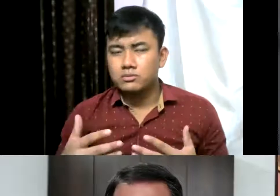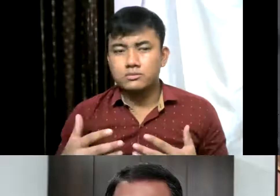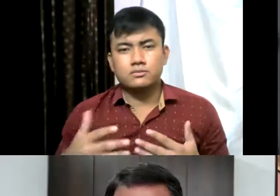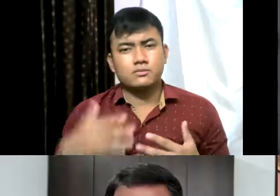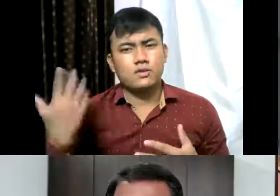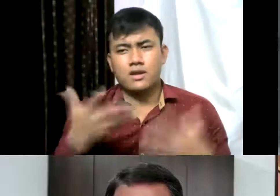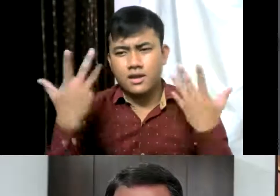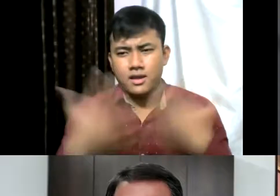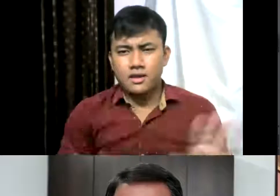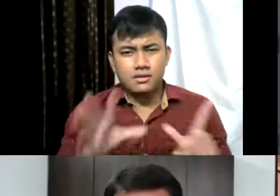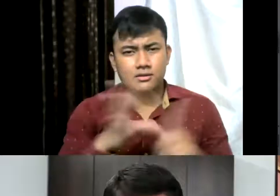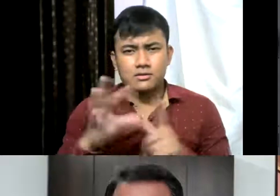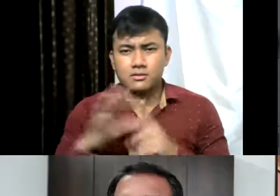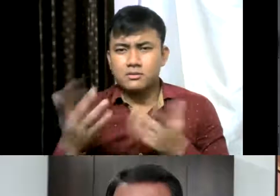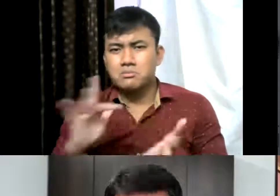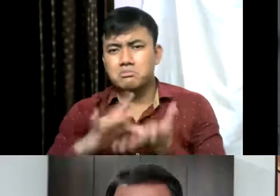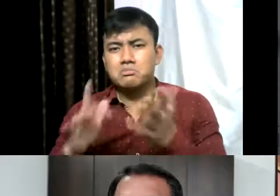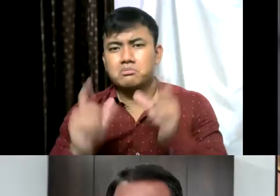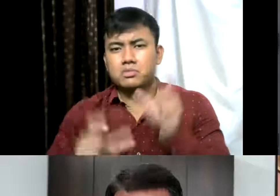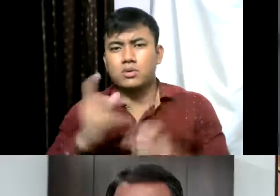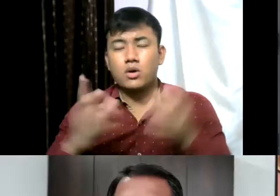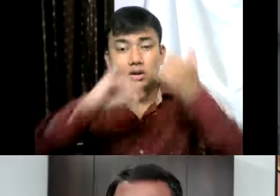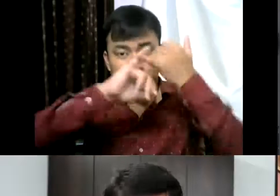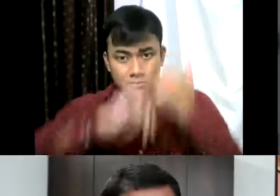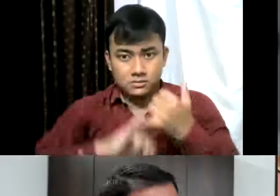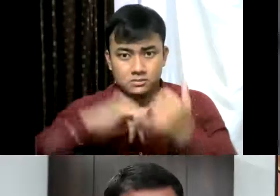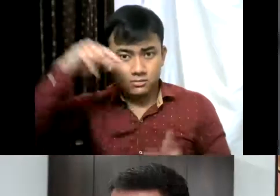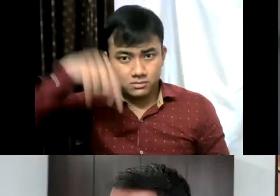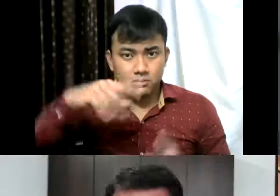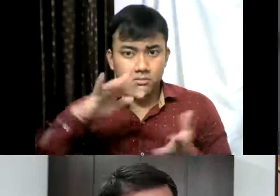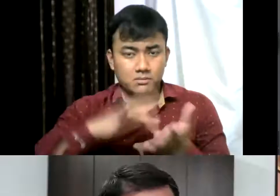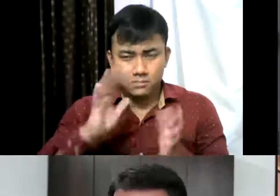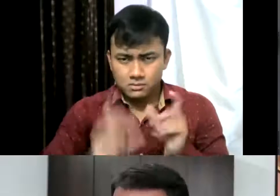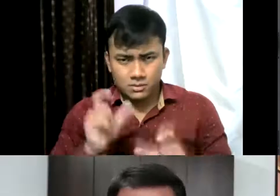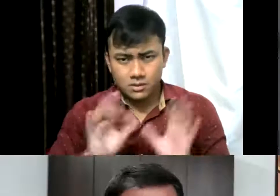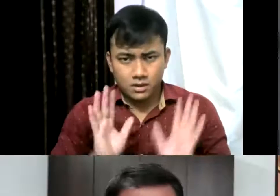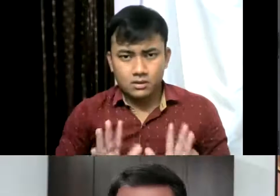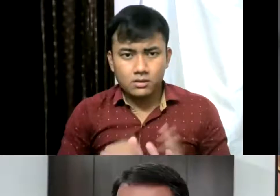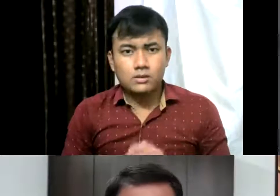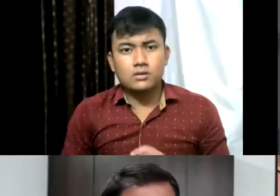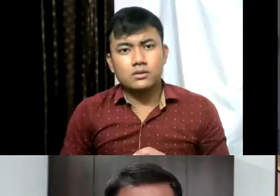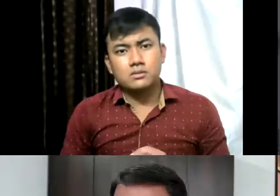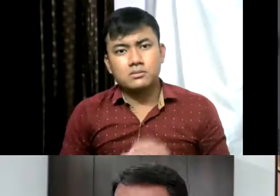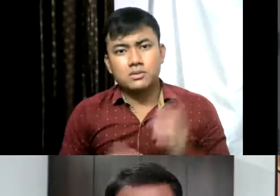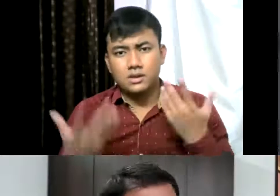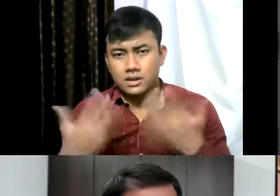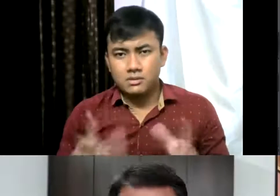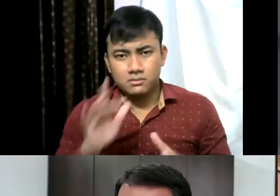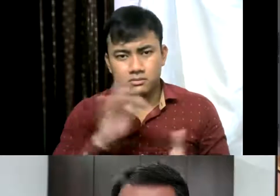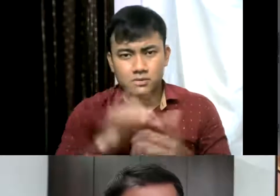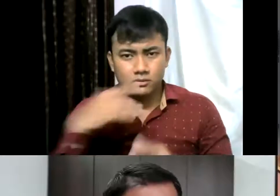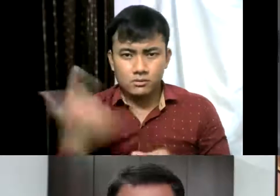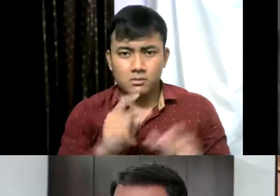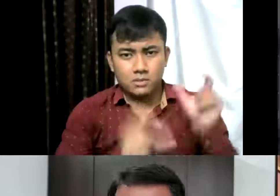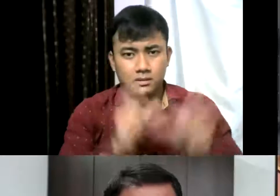people who live in global south, because the apps are never made with any of us in mind. let alone like queer trans people, not even